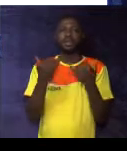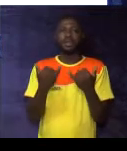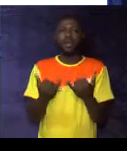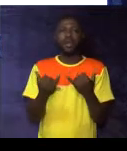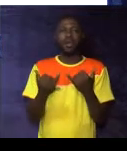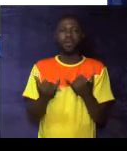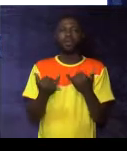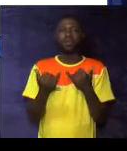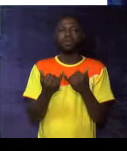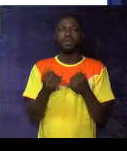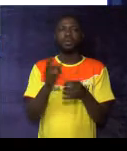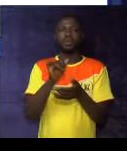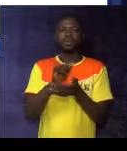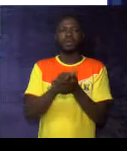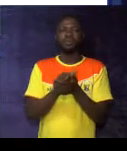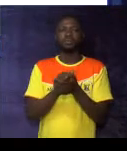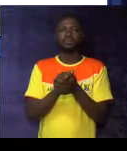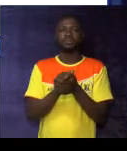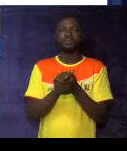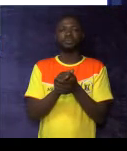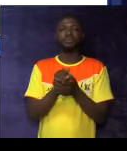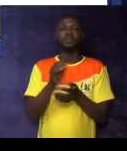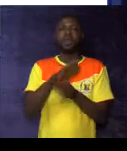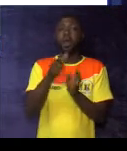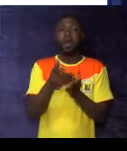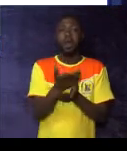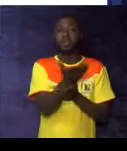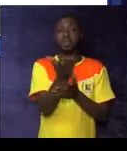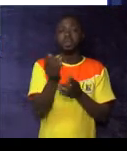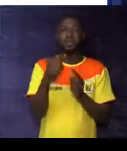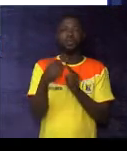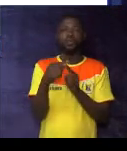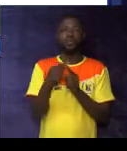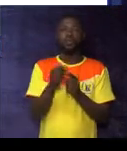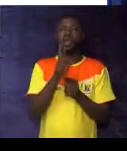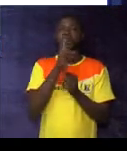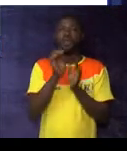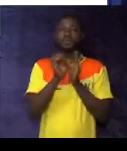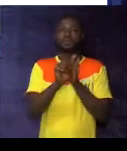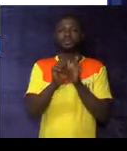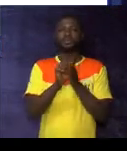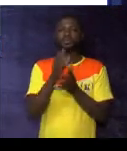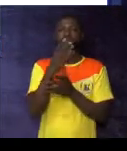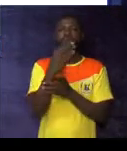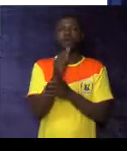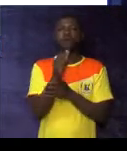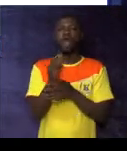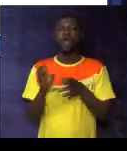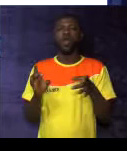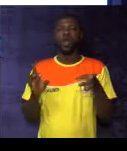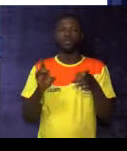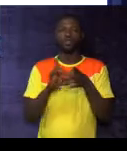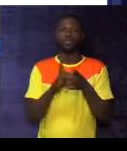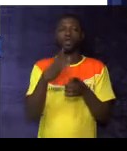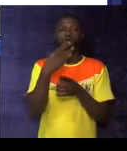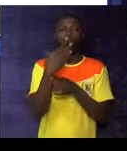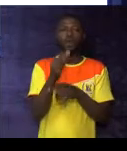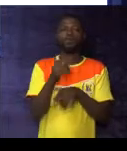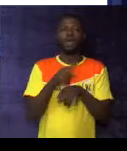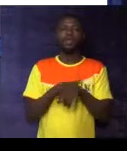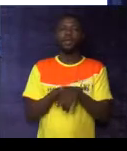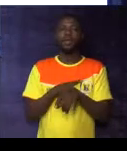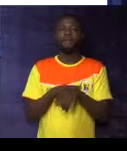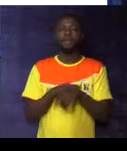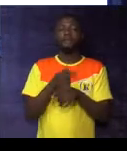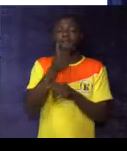while, now, that. All these words are examples of